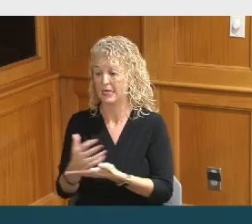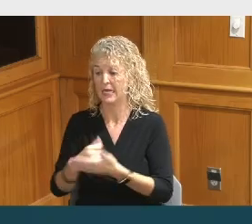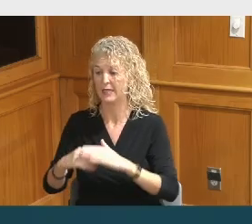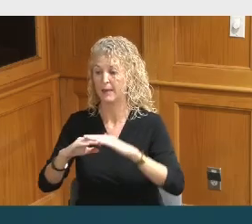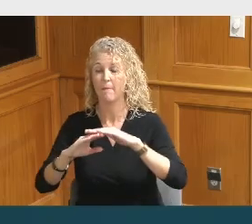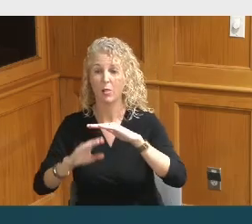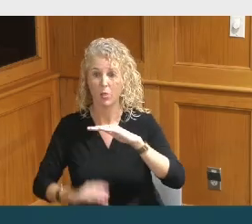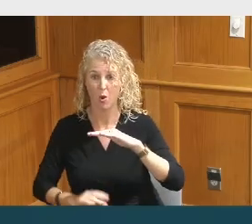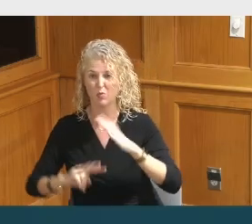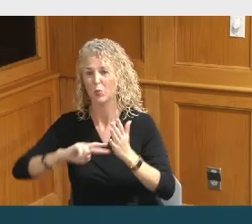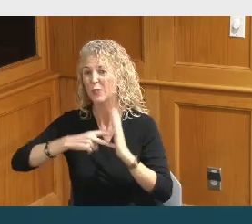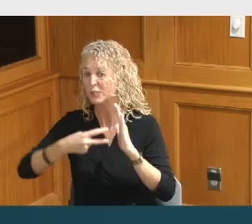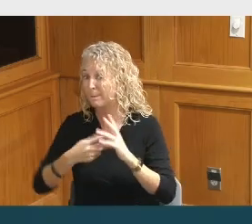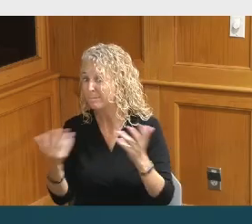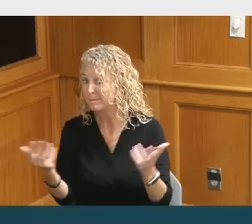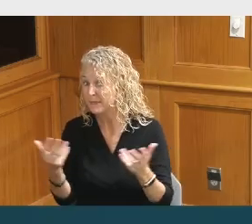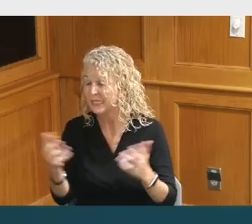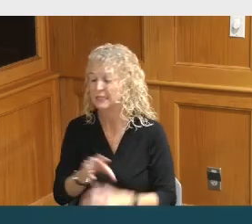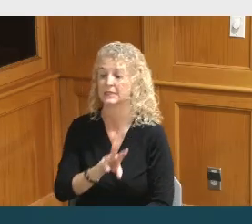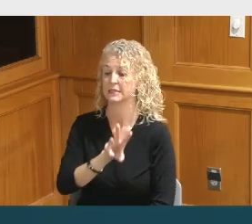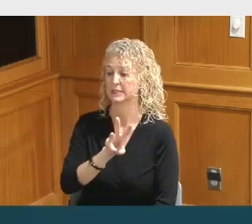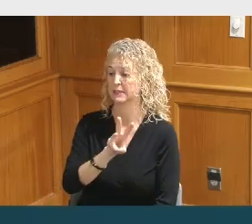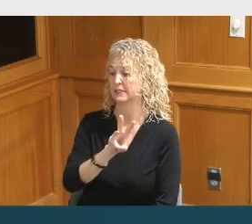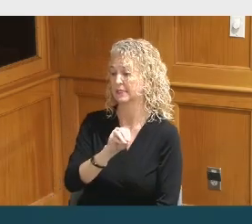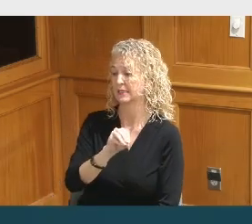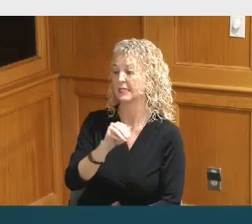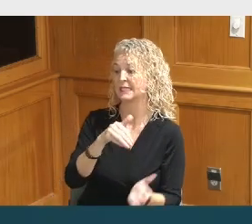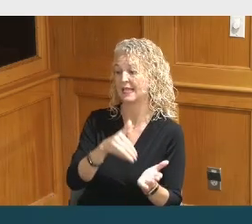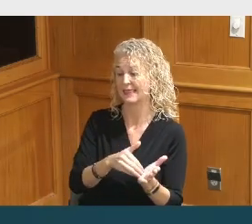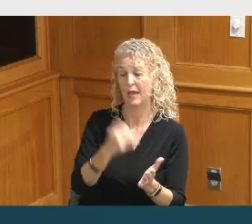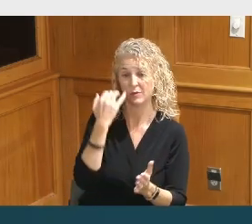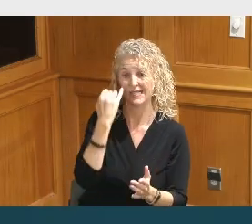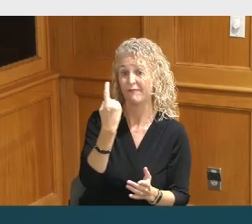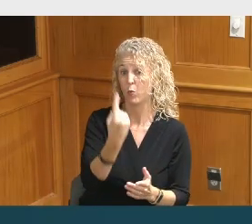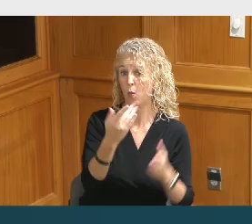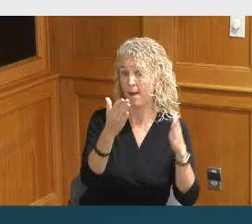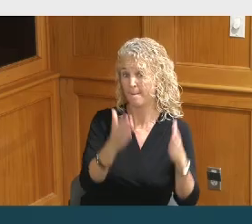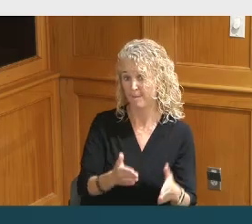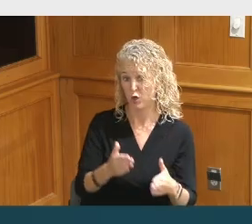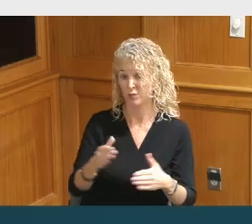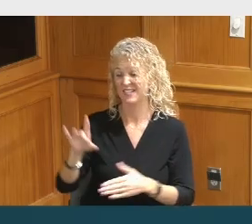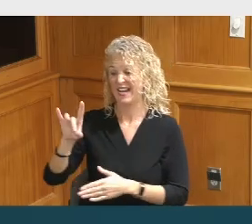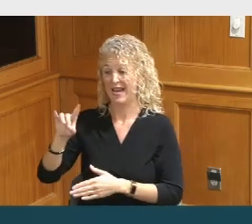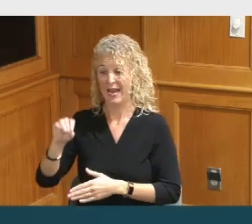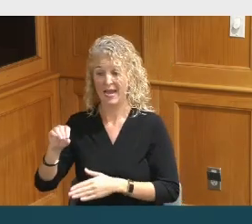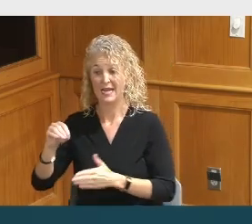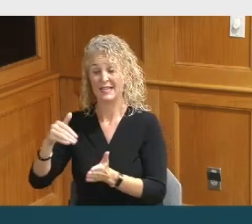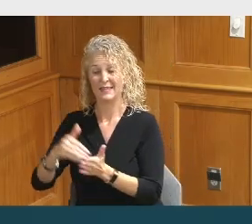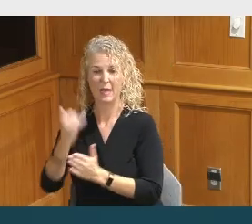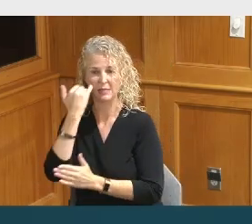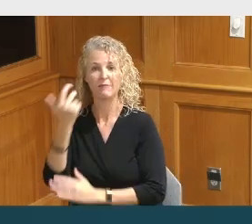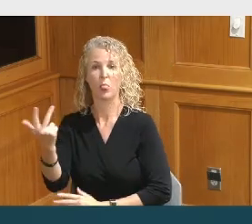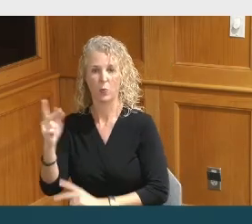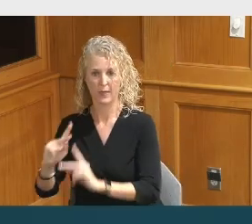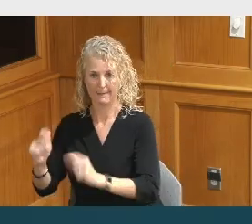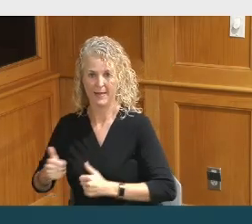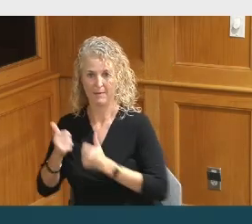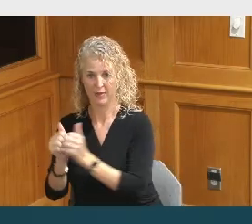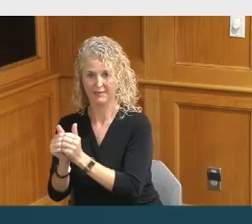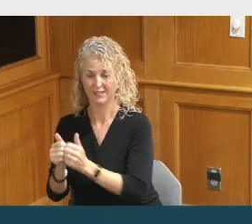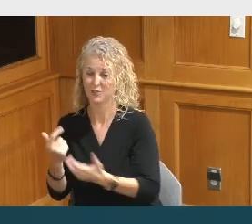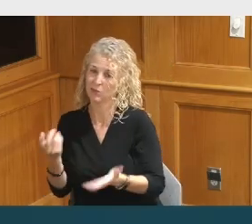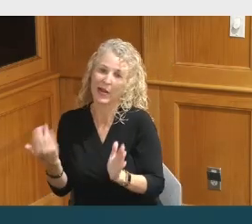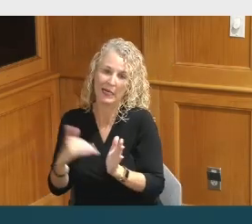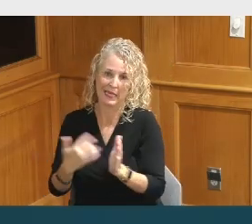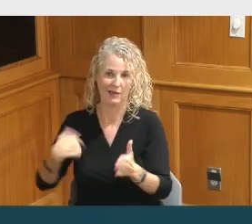So those figures are around 60,000 for one person, up to 80,000 for a 3-person household. So pretty